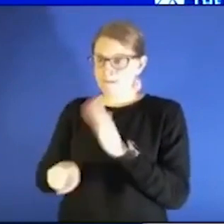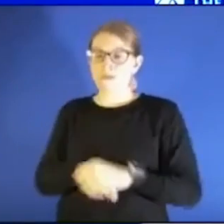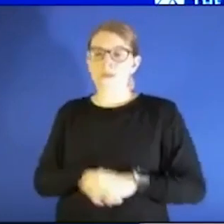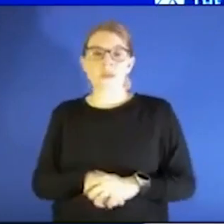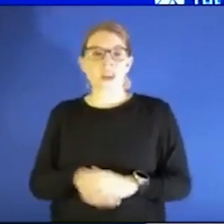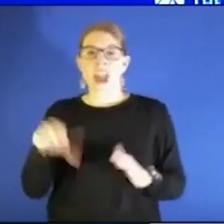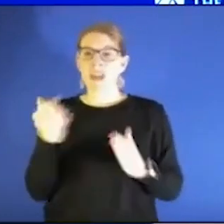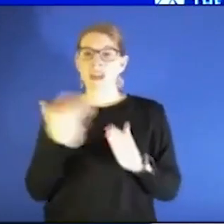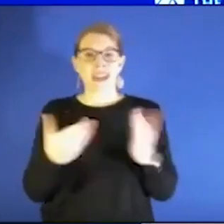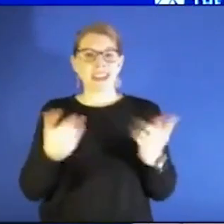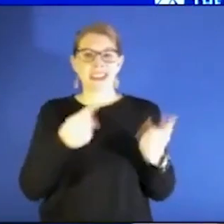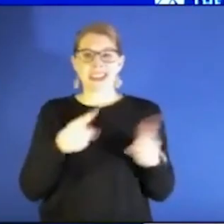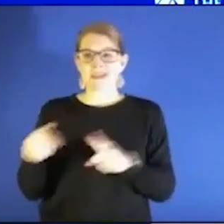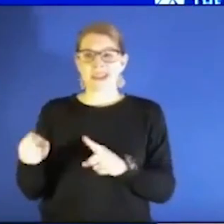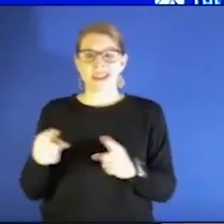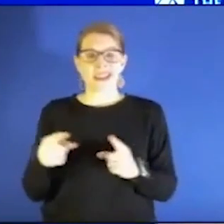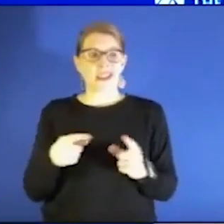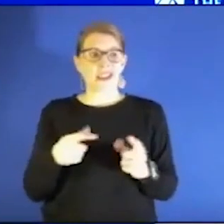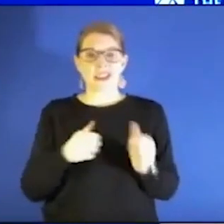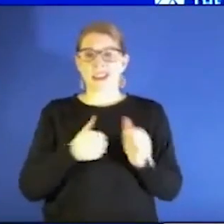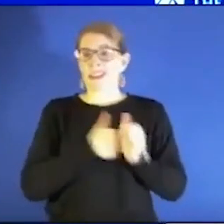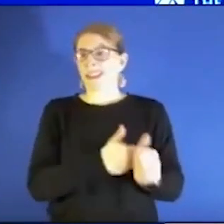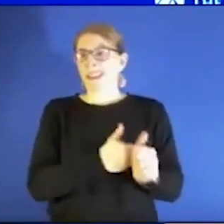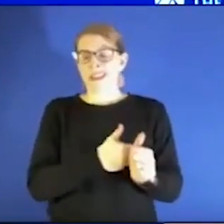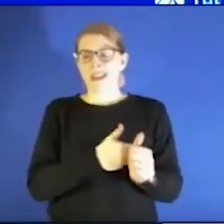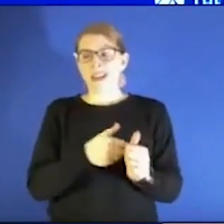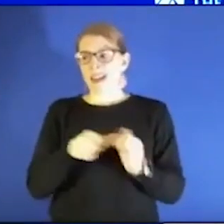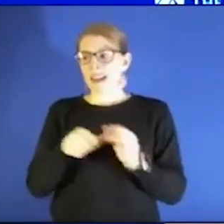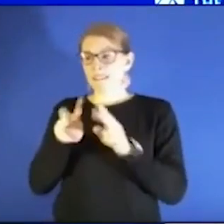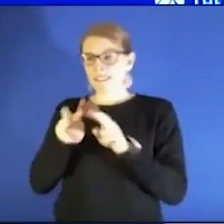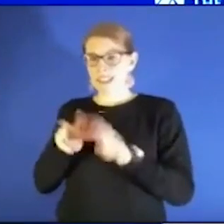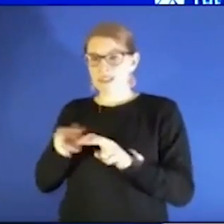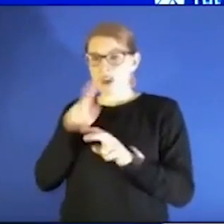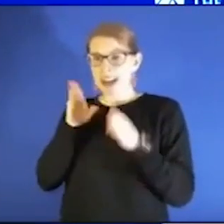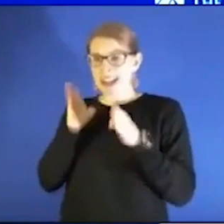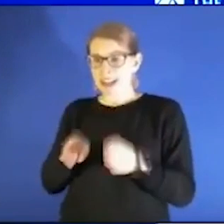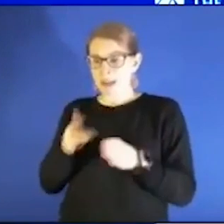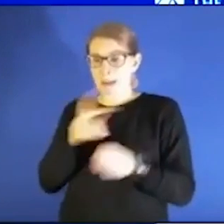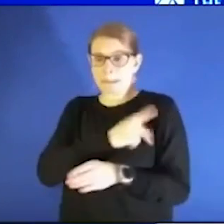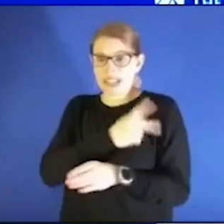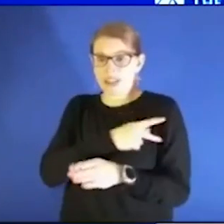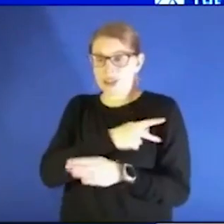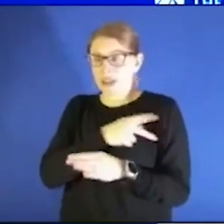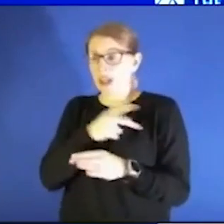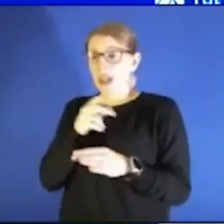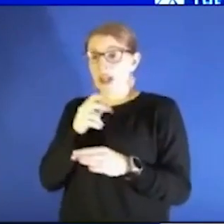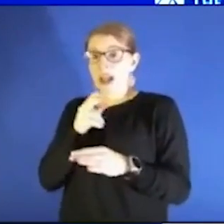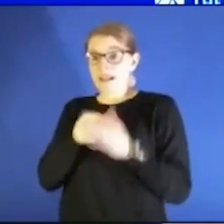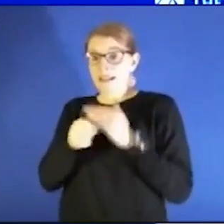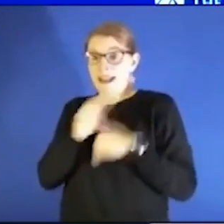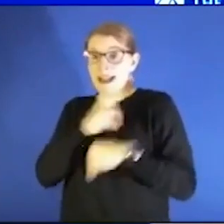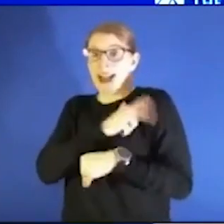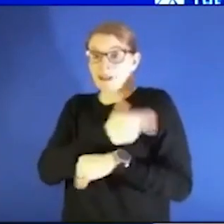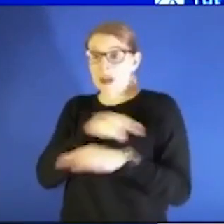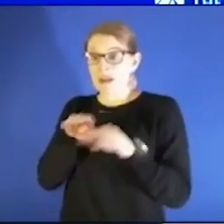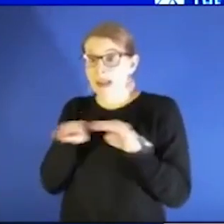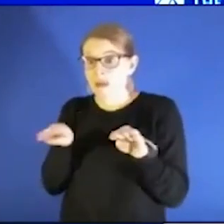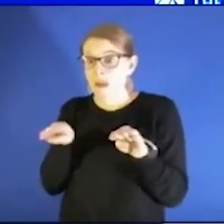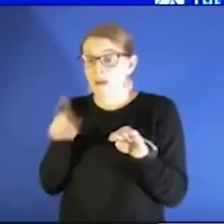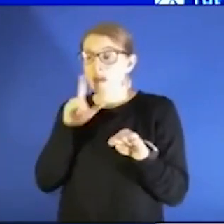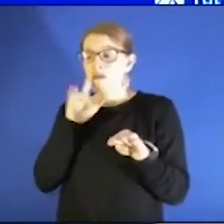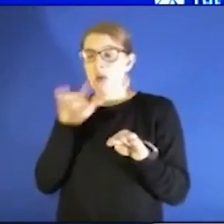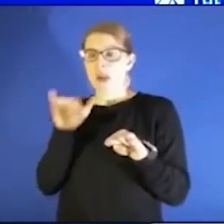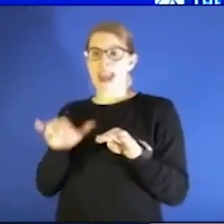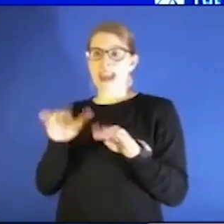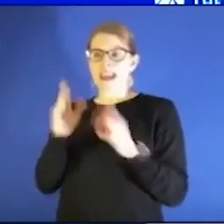right now, you'd have to do a lot of investigation at that individual patient and hospital level to be able to do that. But from what we know